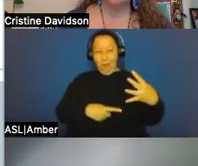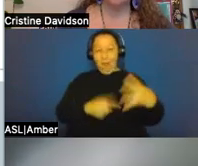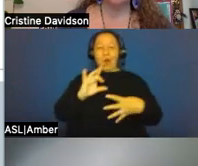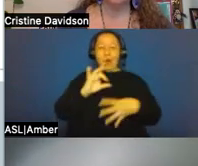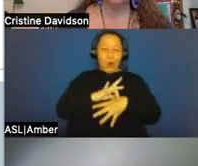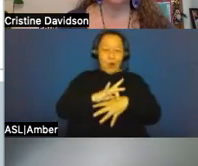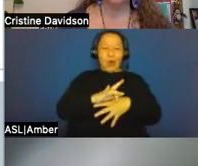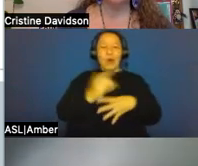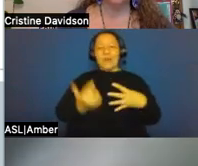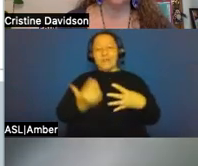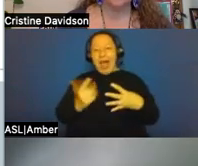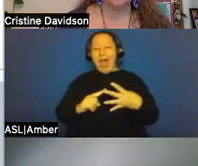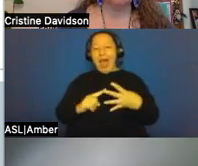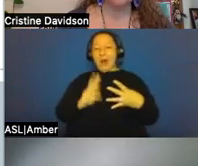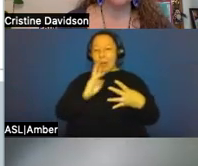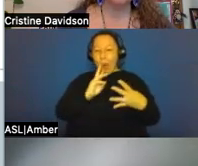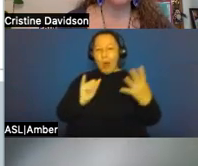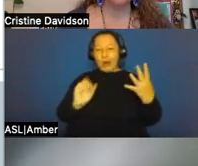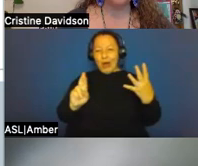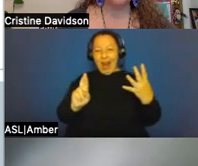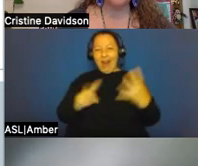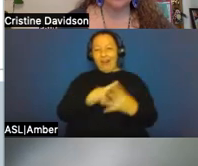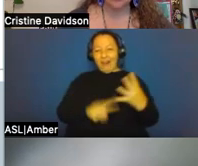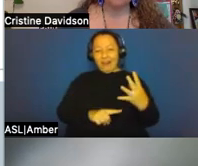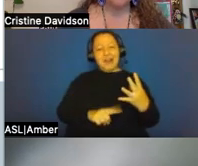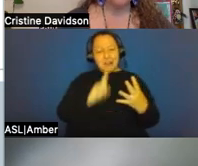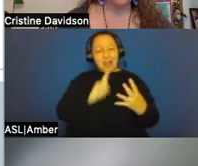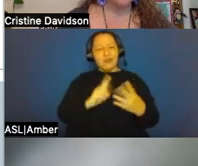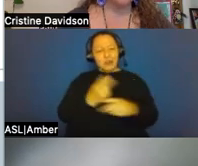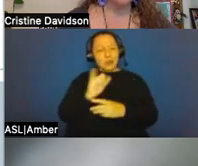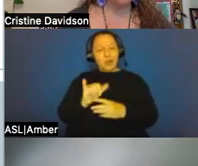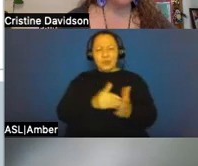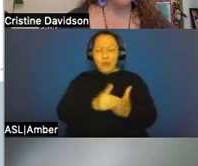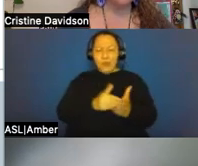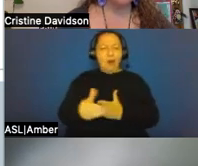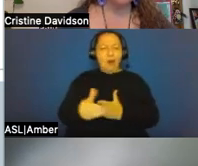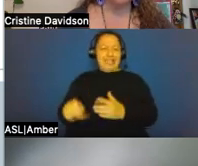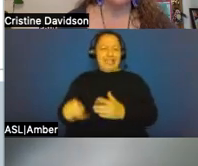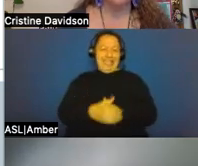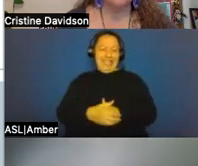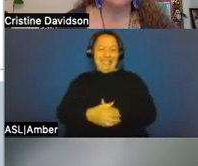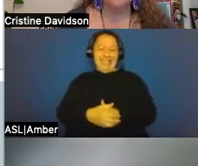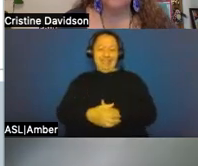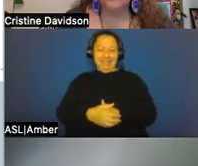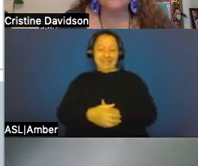and air, and be sure to use those as often as you need to, okay? So that is the first poll. What is